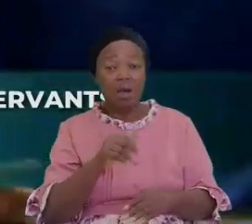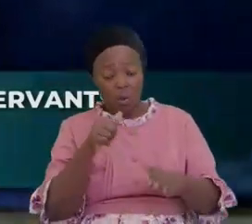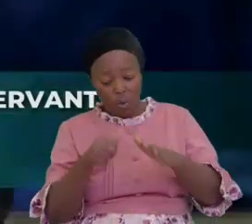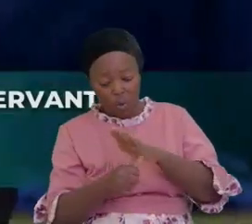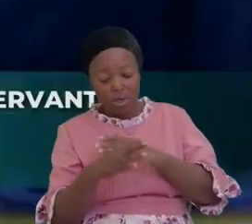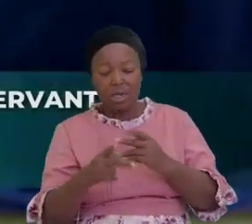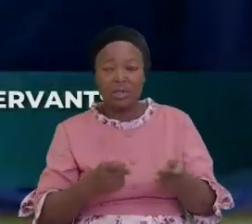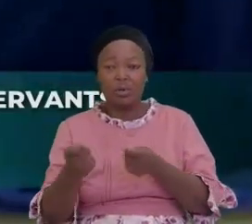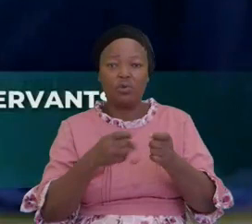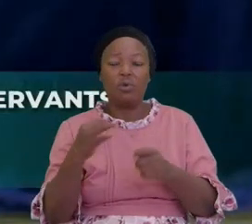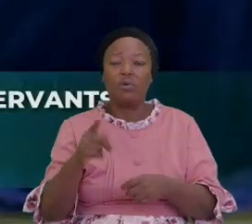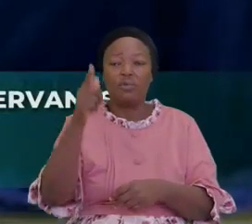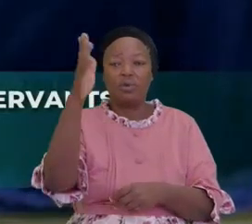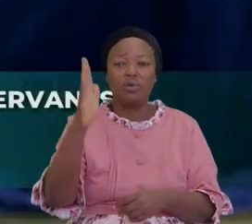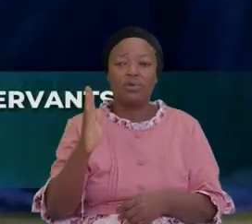of God.